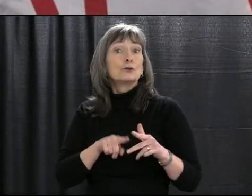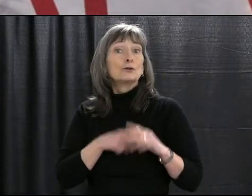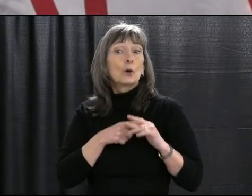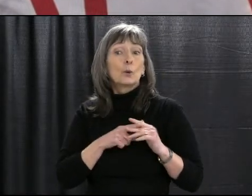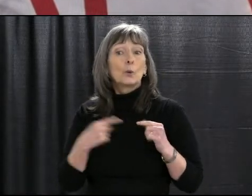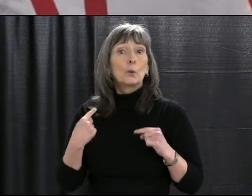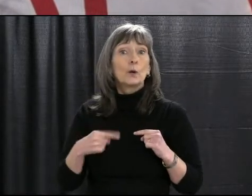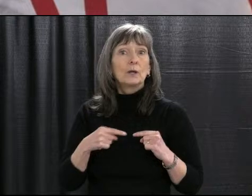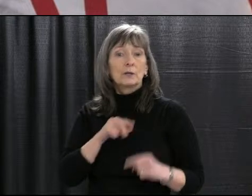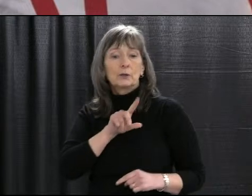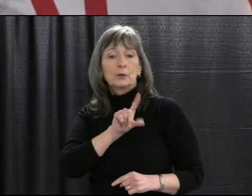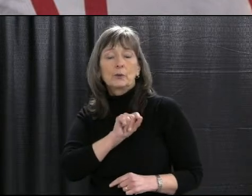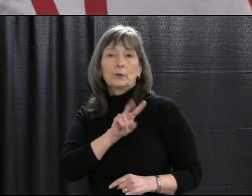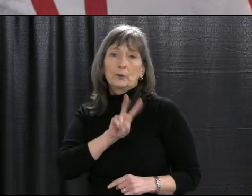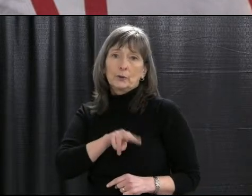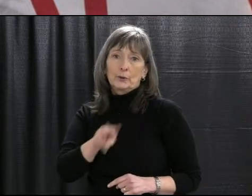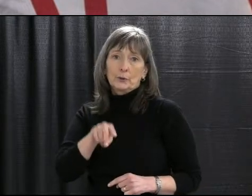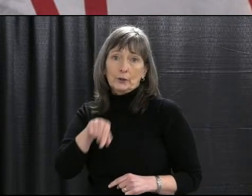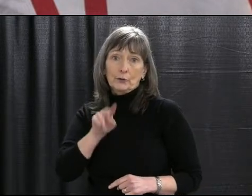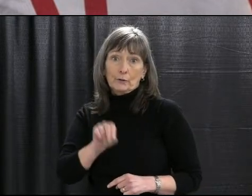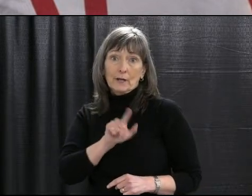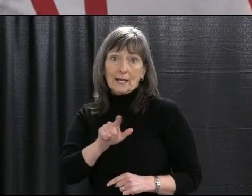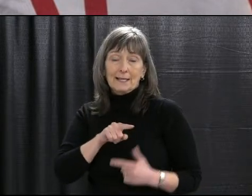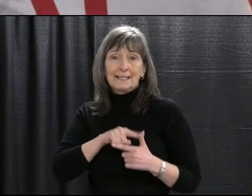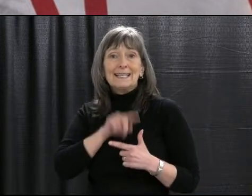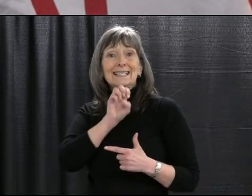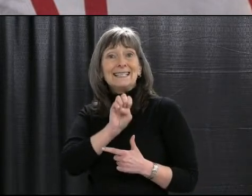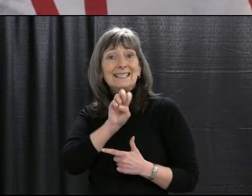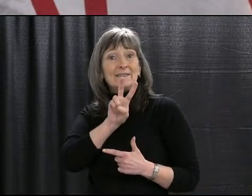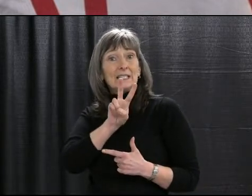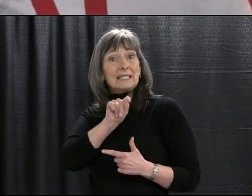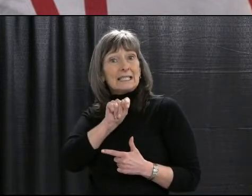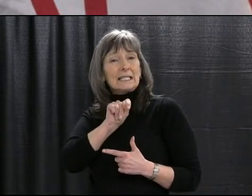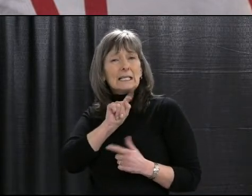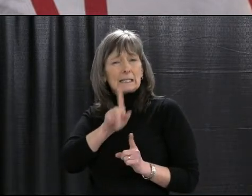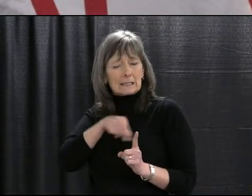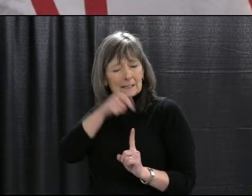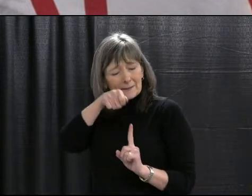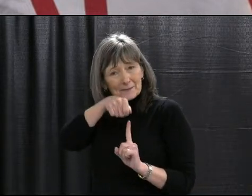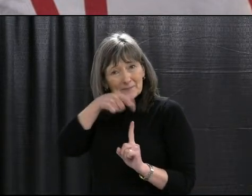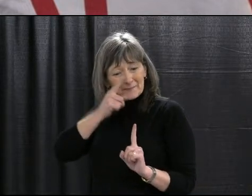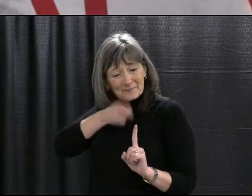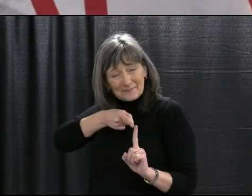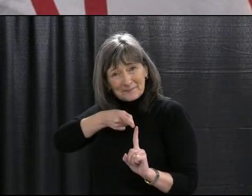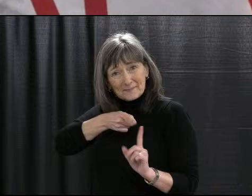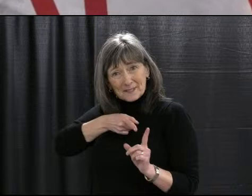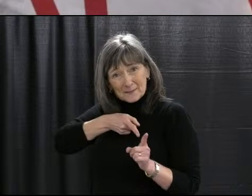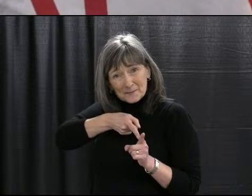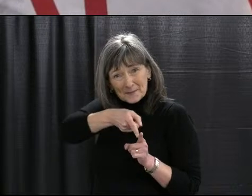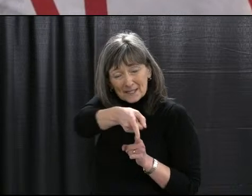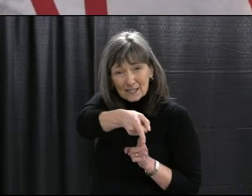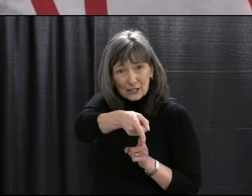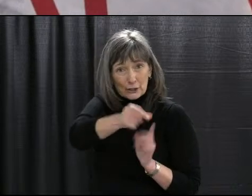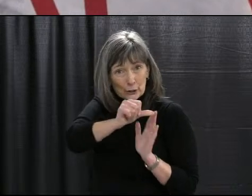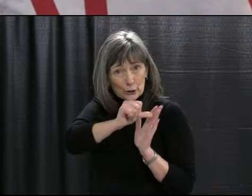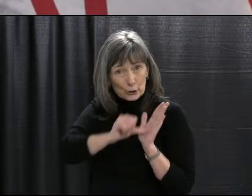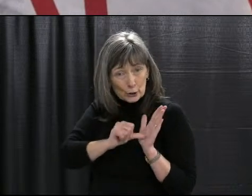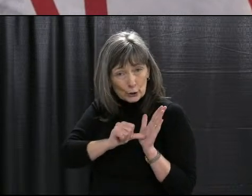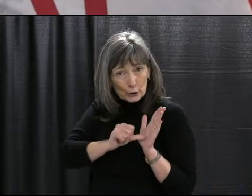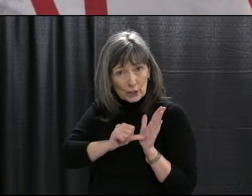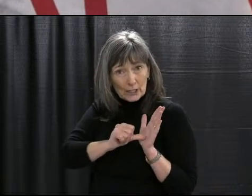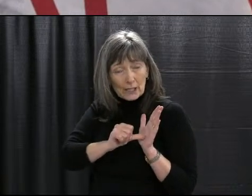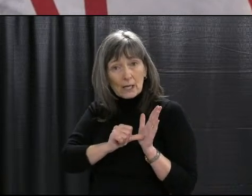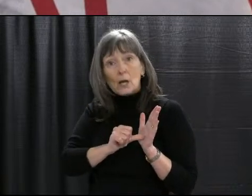in 2022, EVT is a highly specialized surgical procedure where